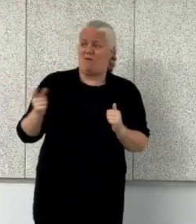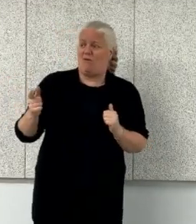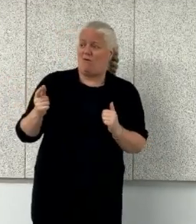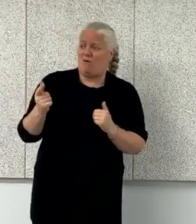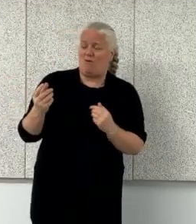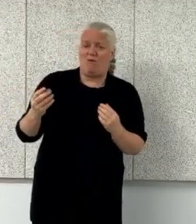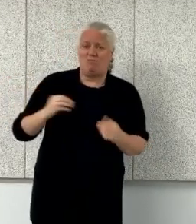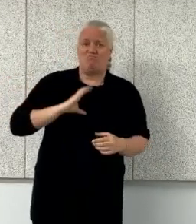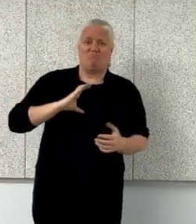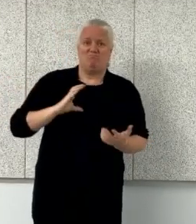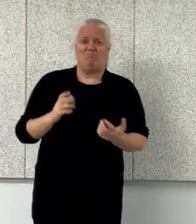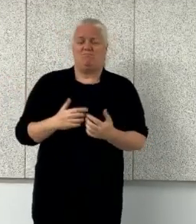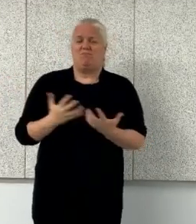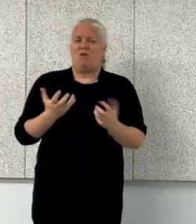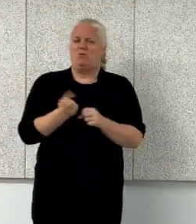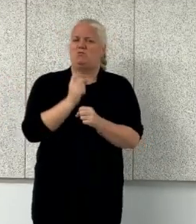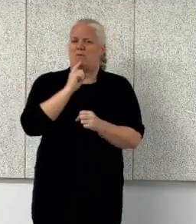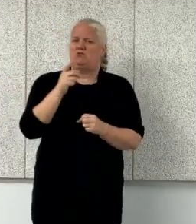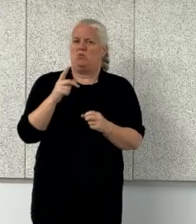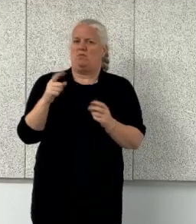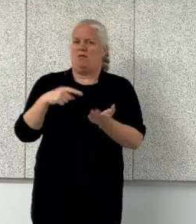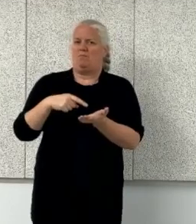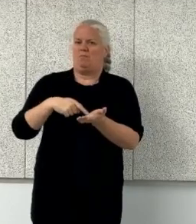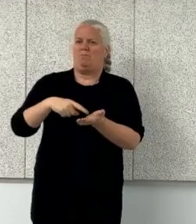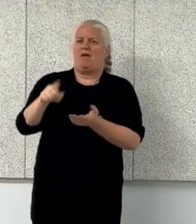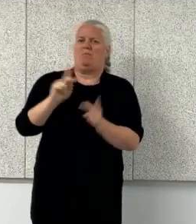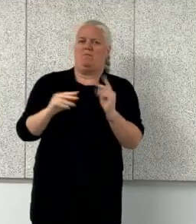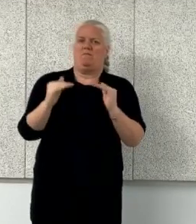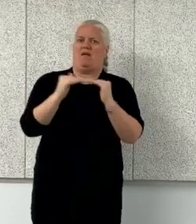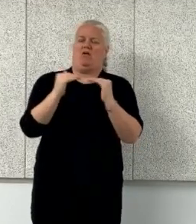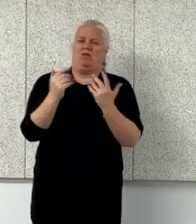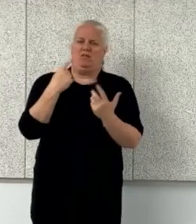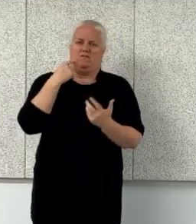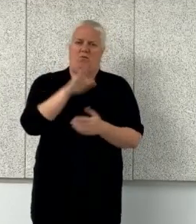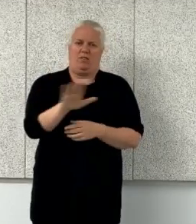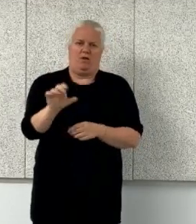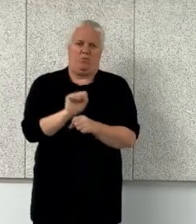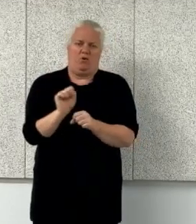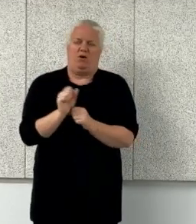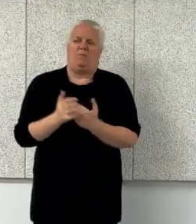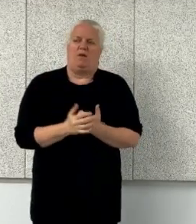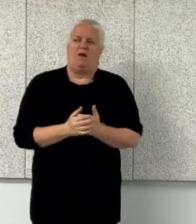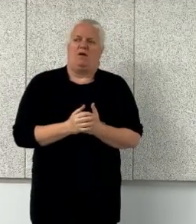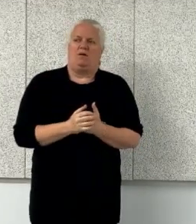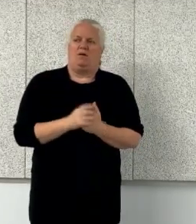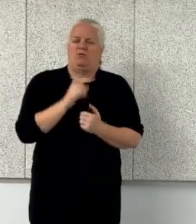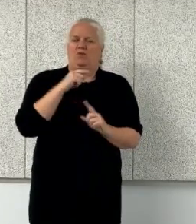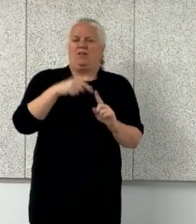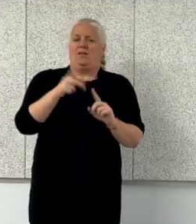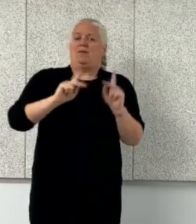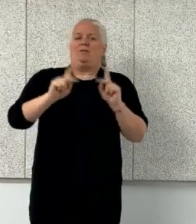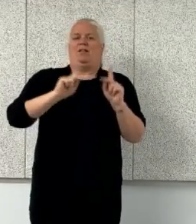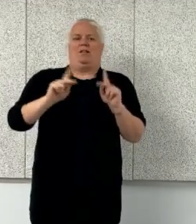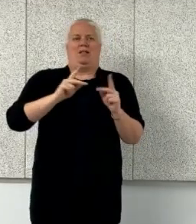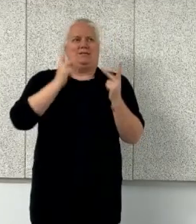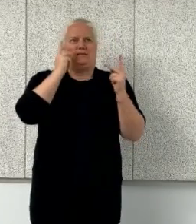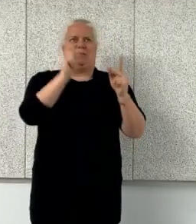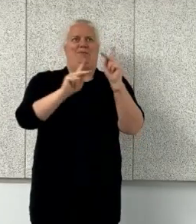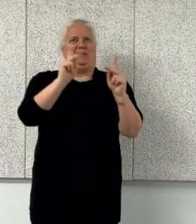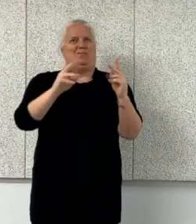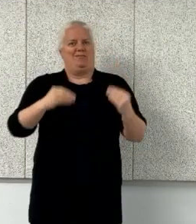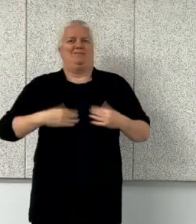get compensated appropriately for the work that they do. I think it's the people, including you all.